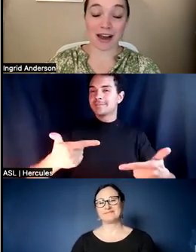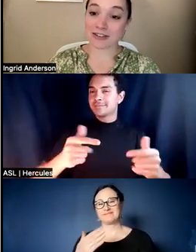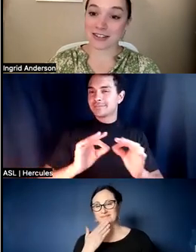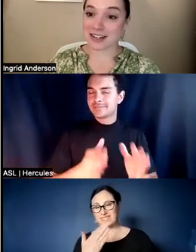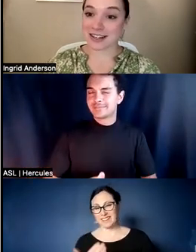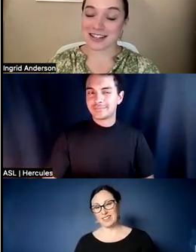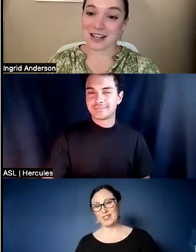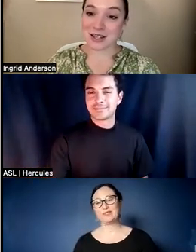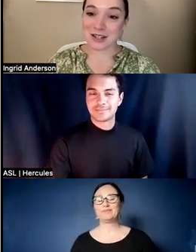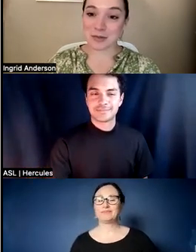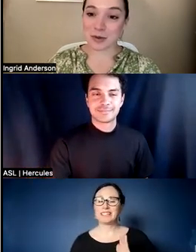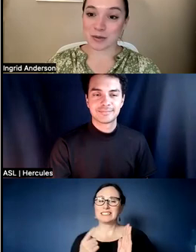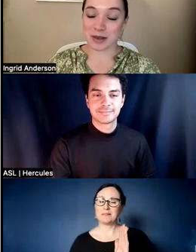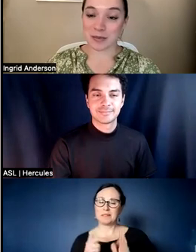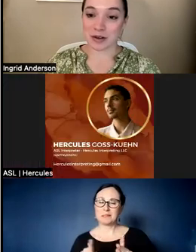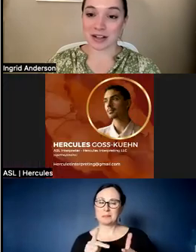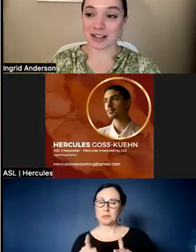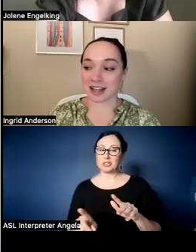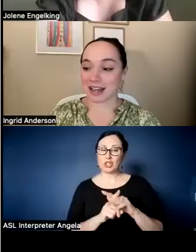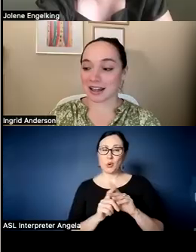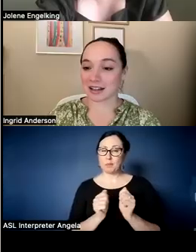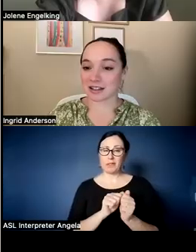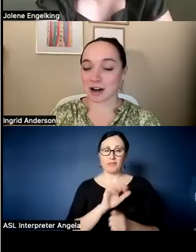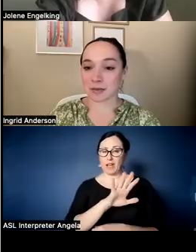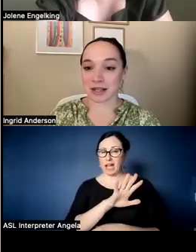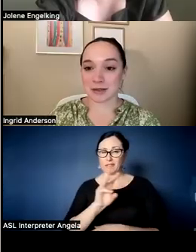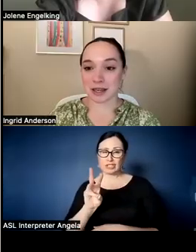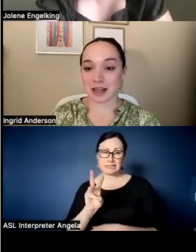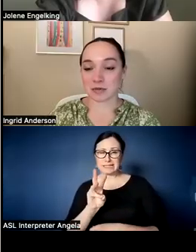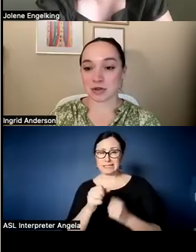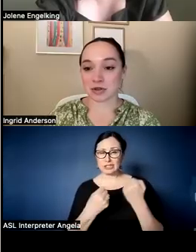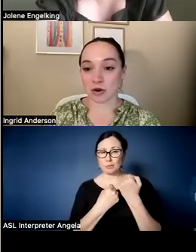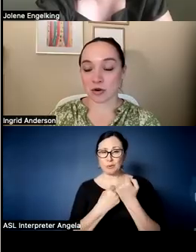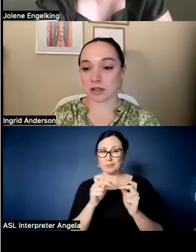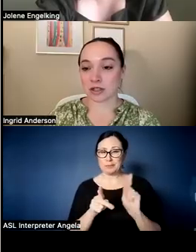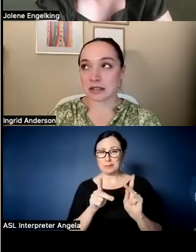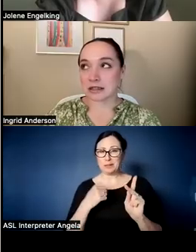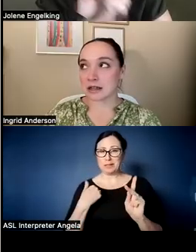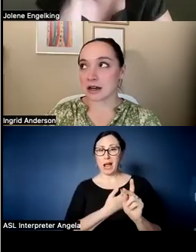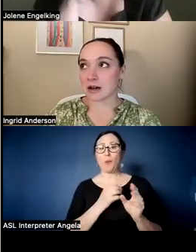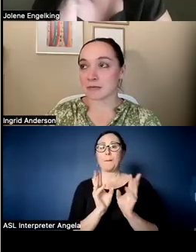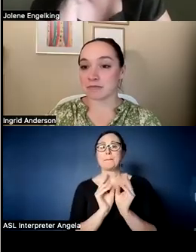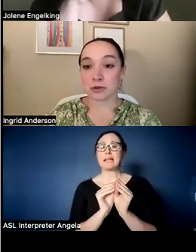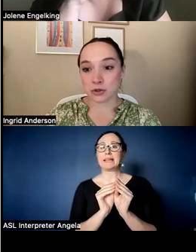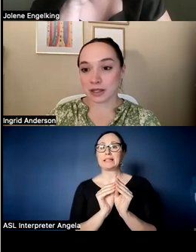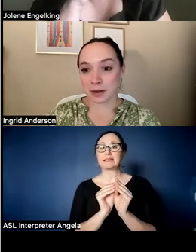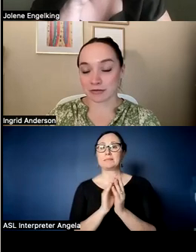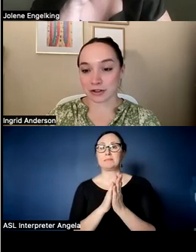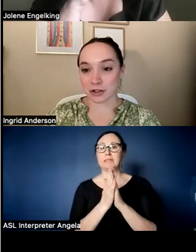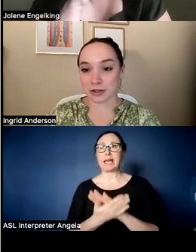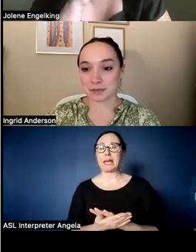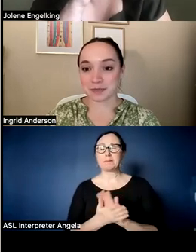like 5 or 6 support people, and our meetings became so